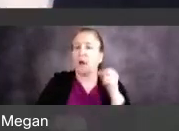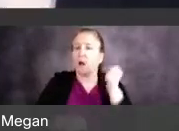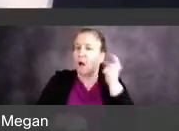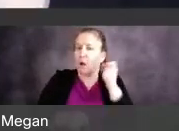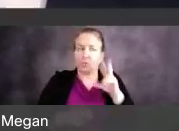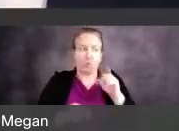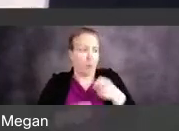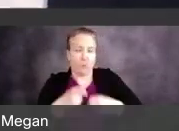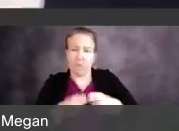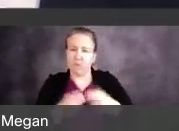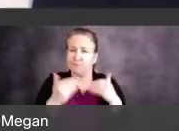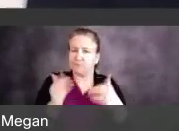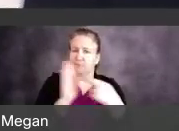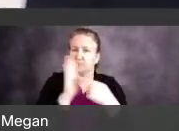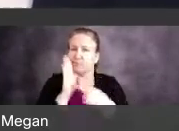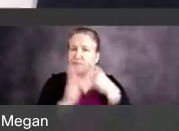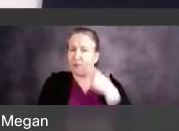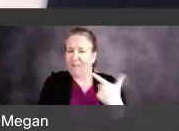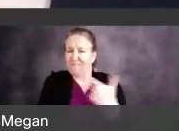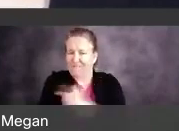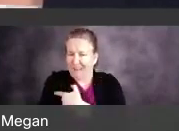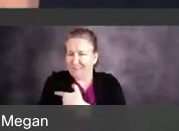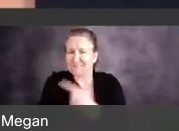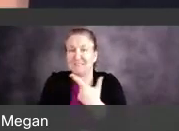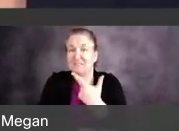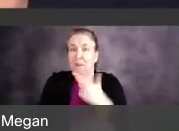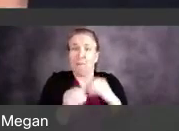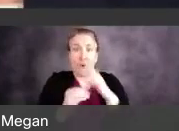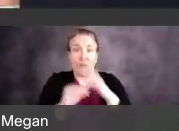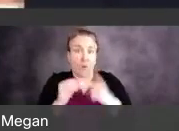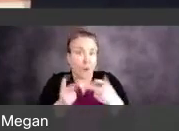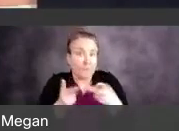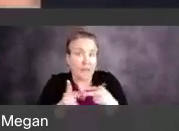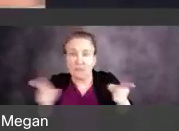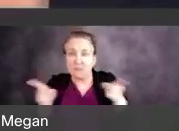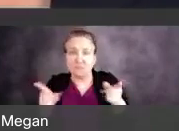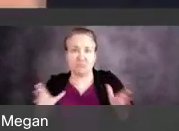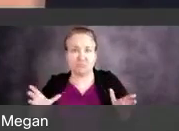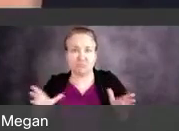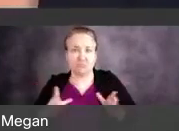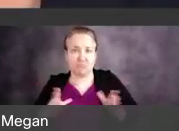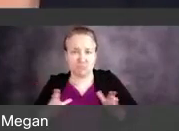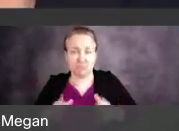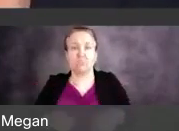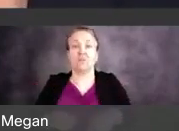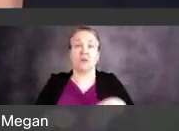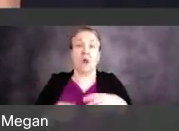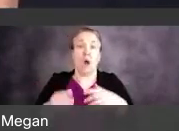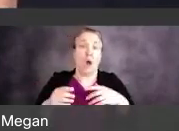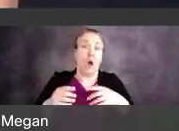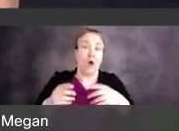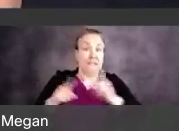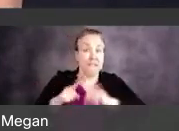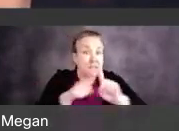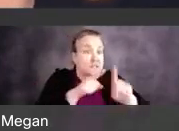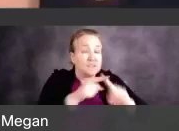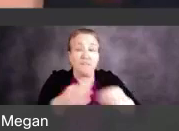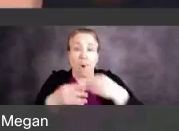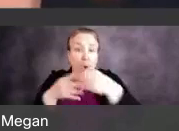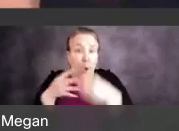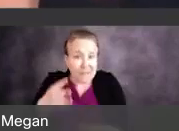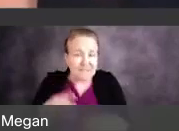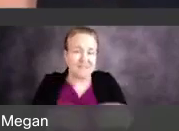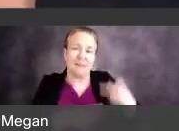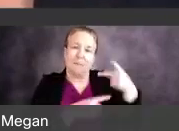with registering for vaccine at more than one location. You can get a list of those other locations that is updated by the